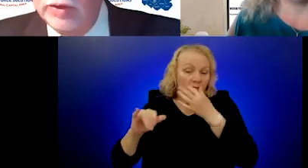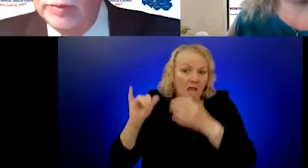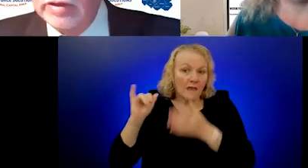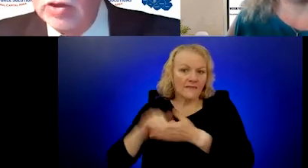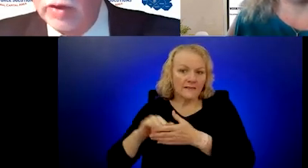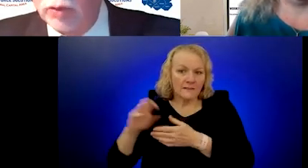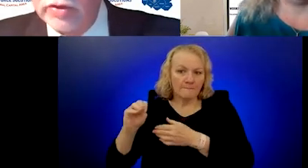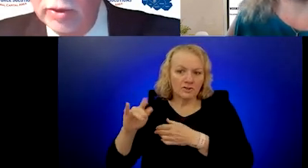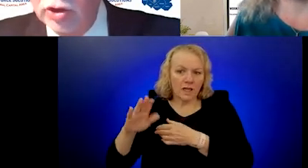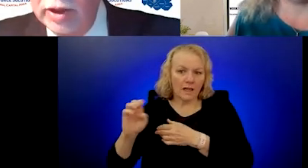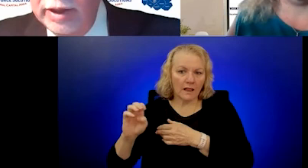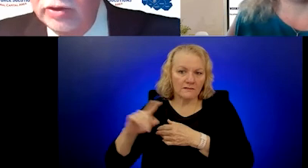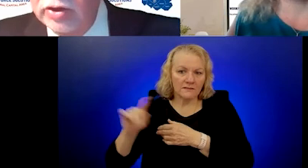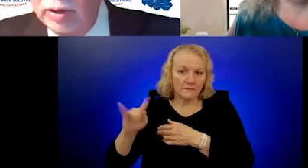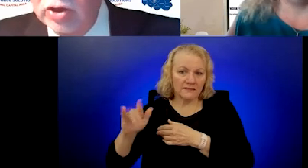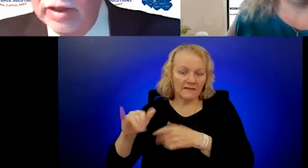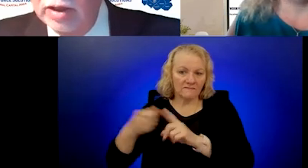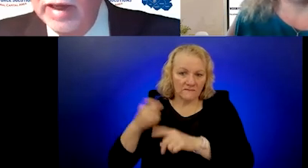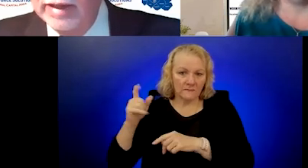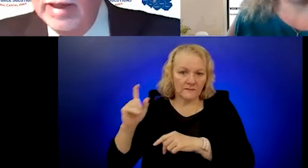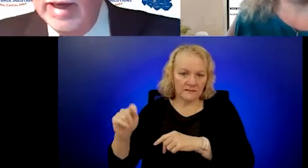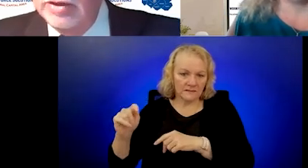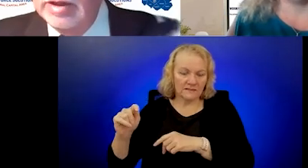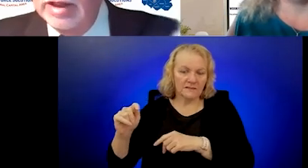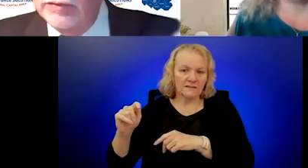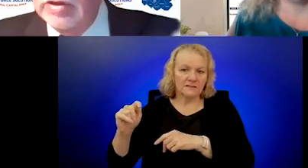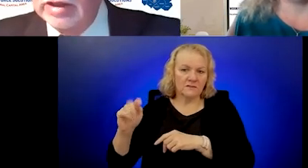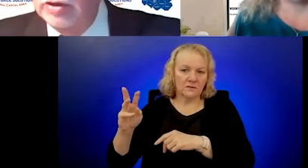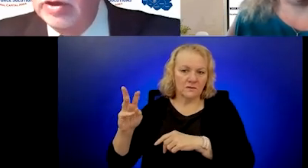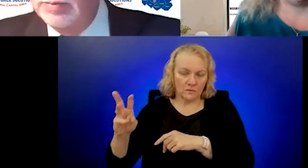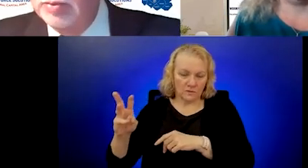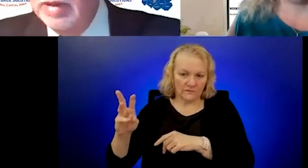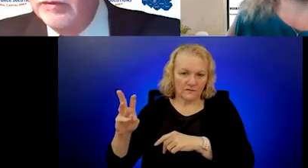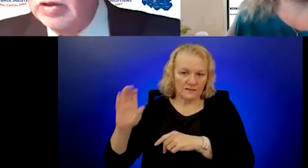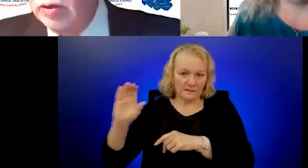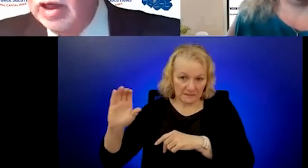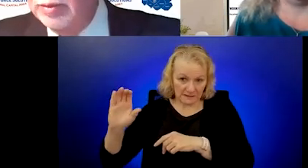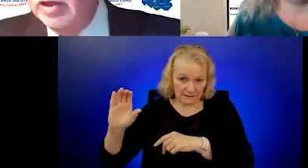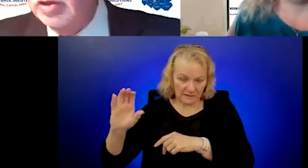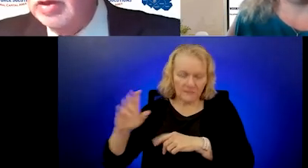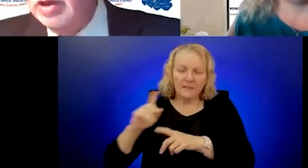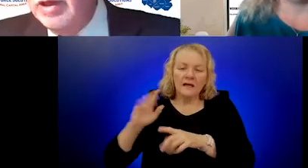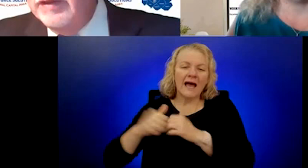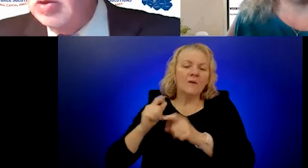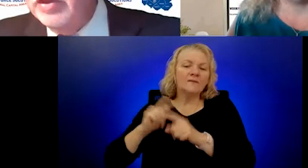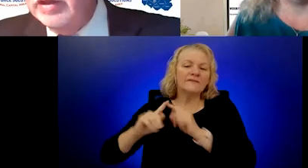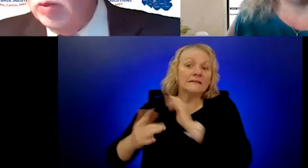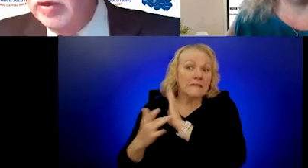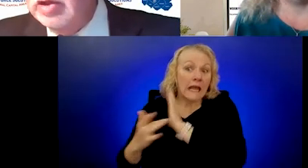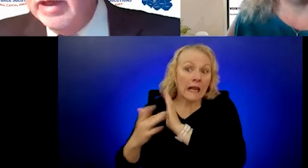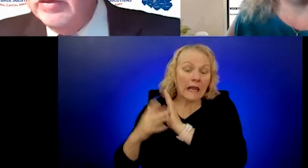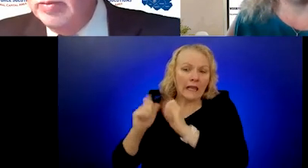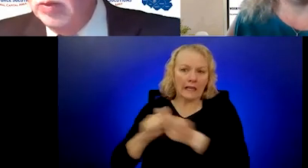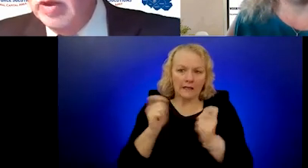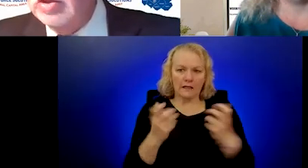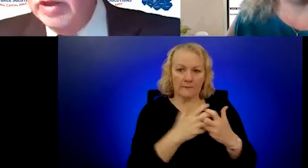Zumsky from Texas Workforce Commission. She's going to be talking about how you can get different technologies to make physical accommodations. And that was one thing that really